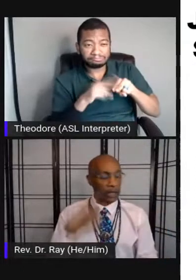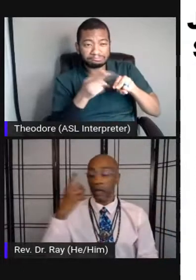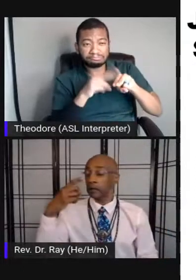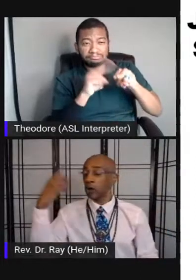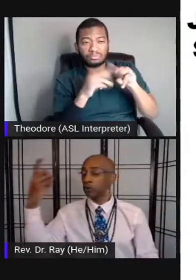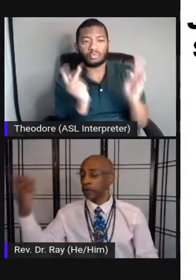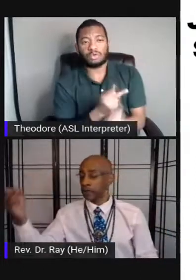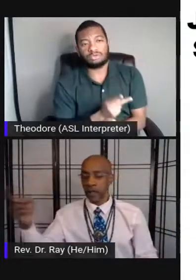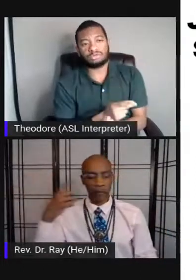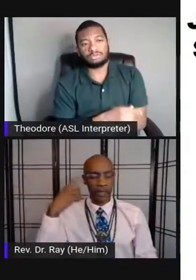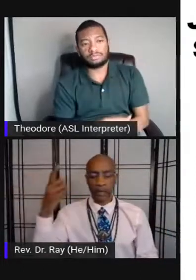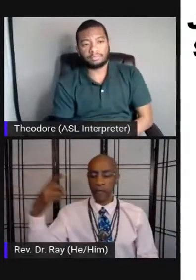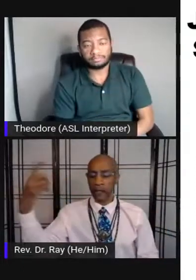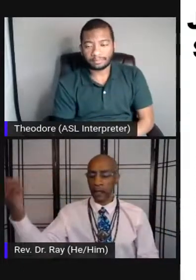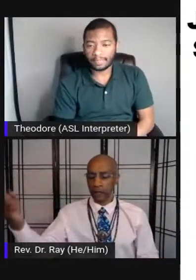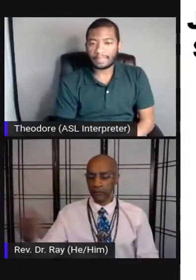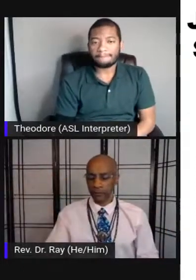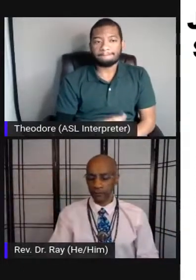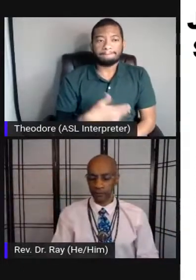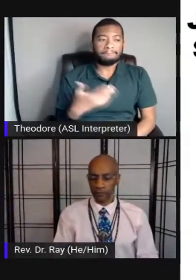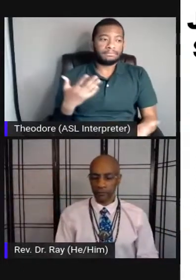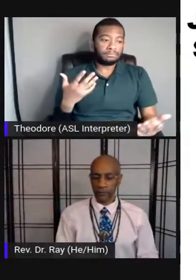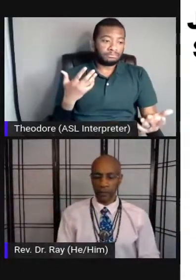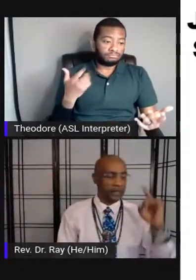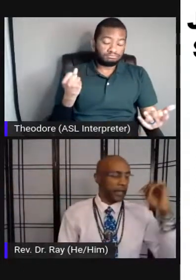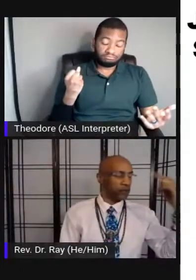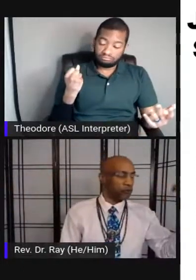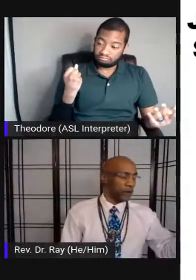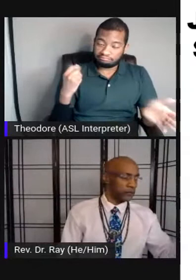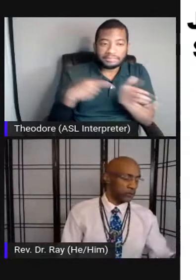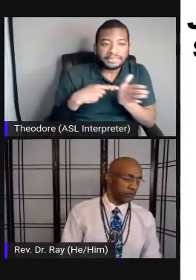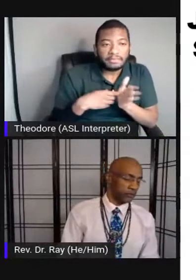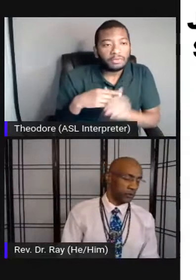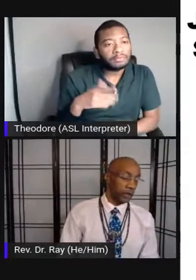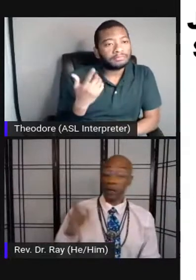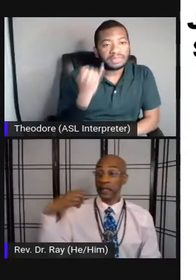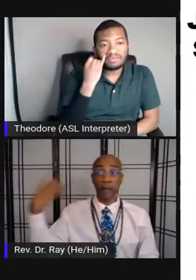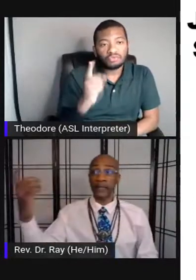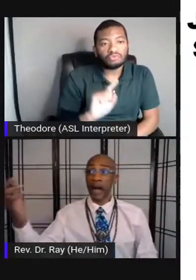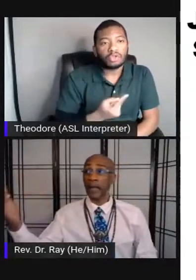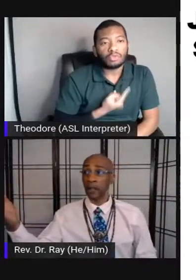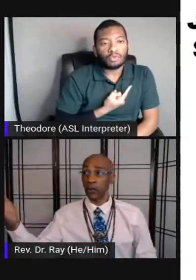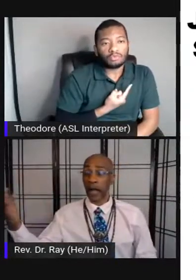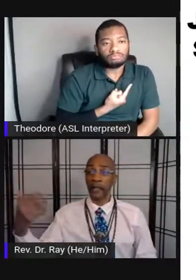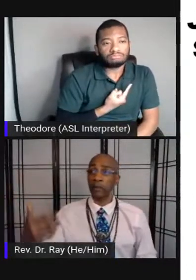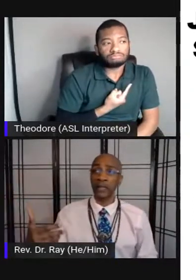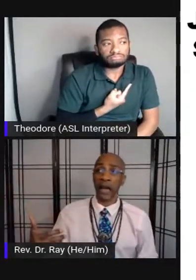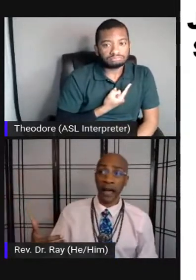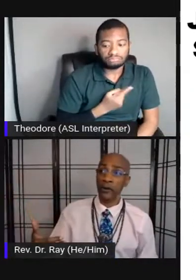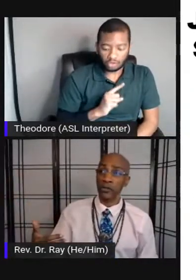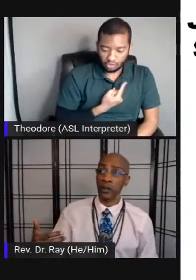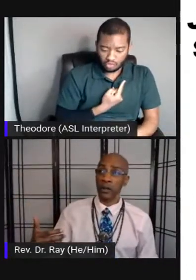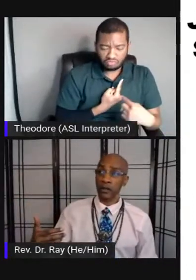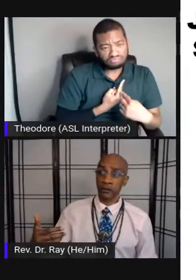what being alone means, it means I'm not loved. It means I have no friends. It means I might die alone. I could be in